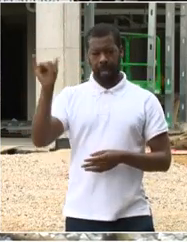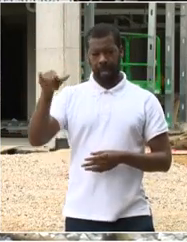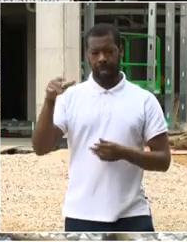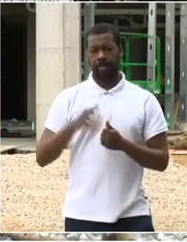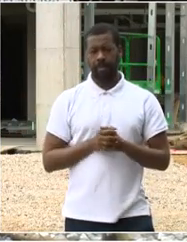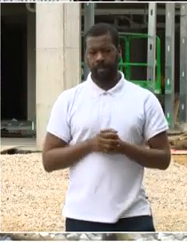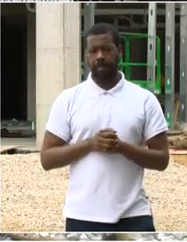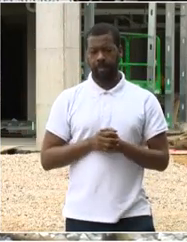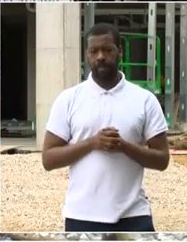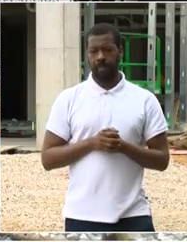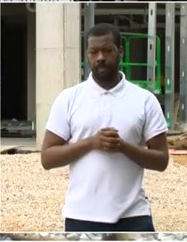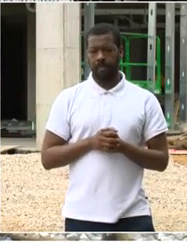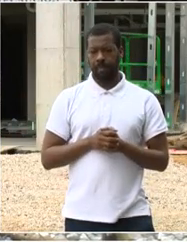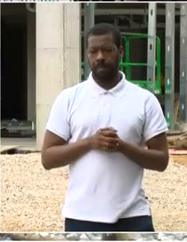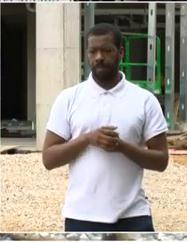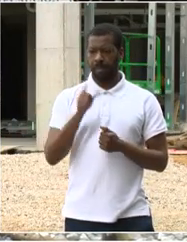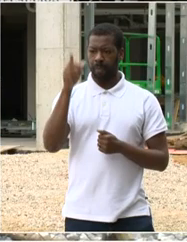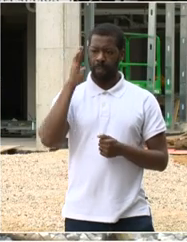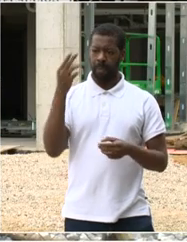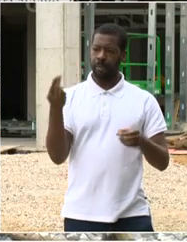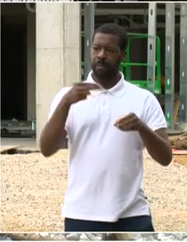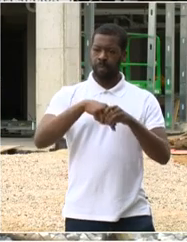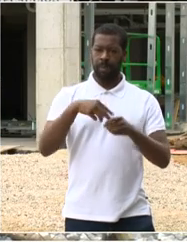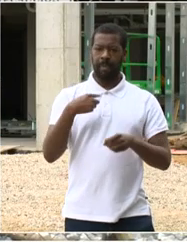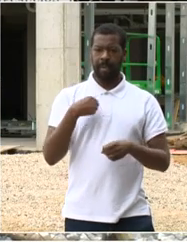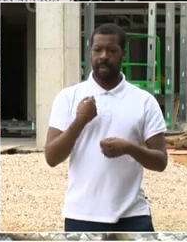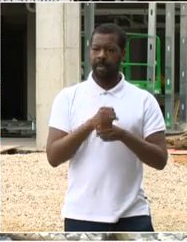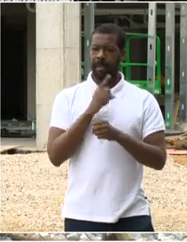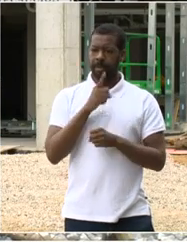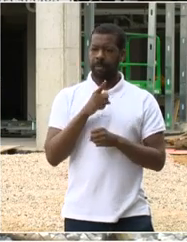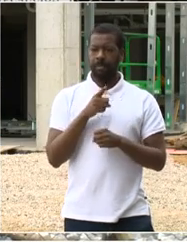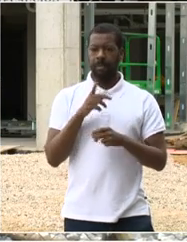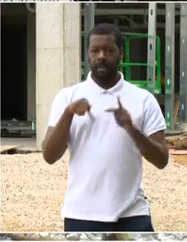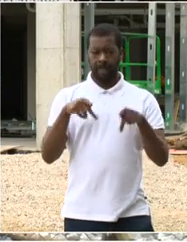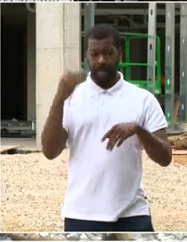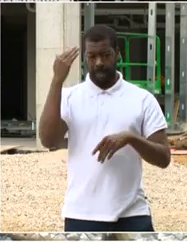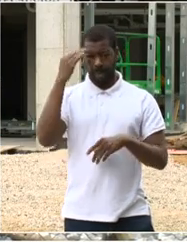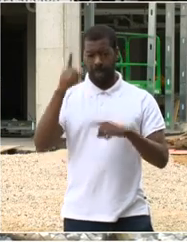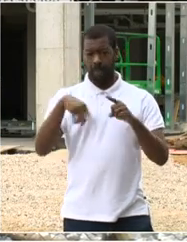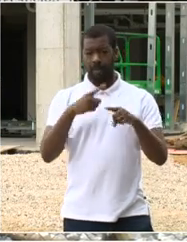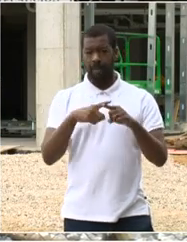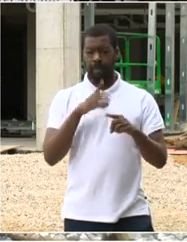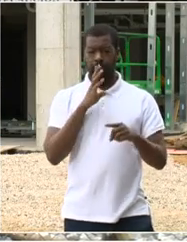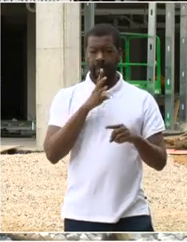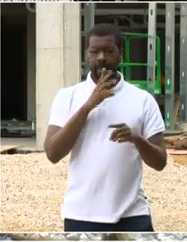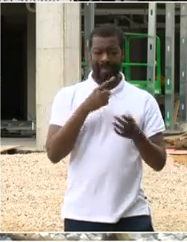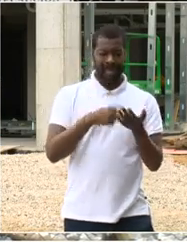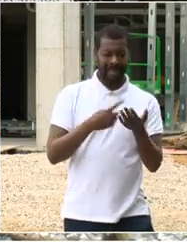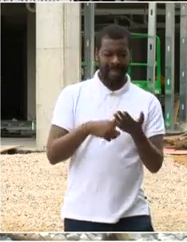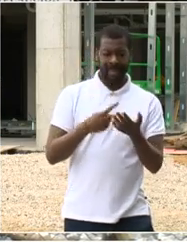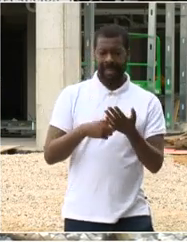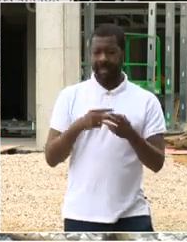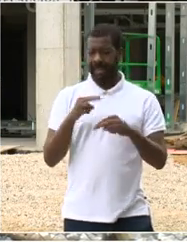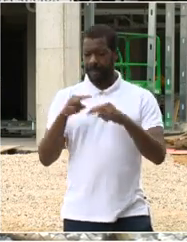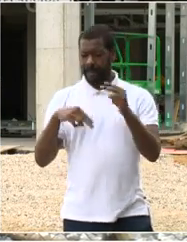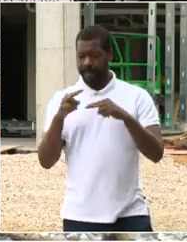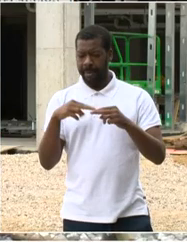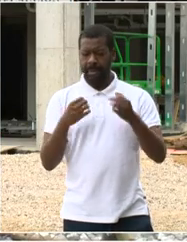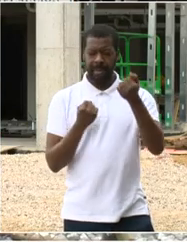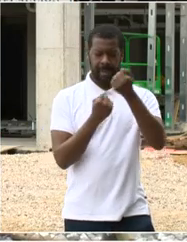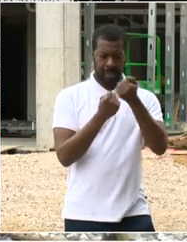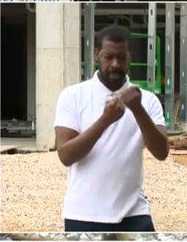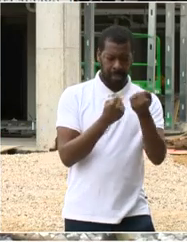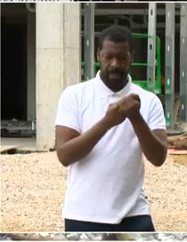that you're going to join me in also making sure that people know when we talk about infrastructure, that is what